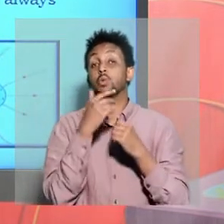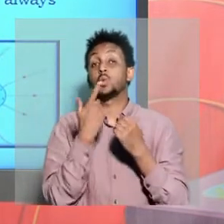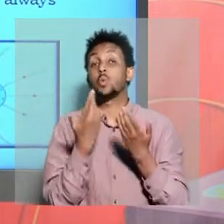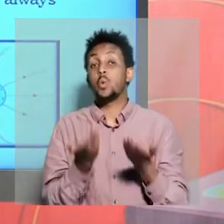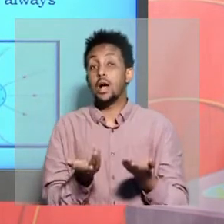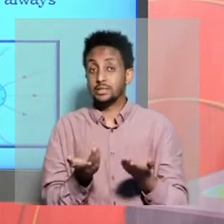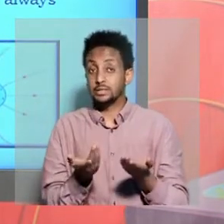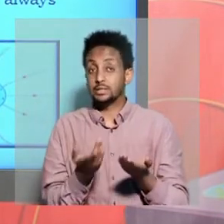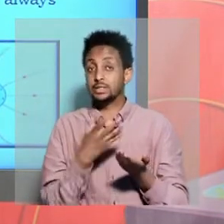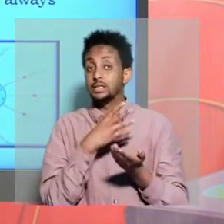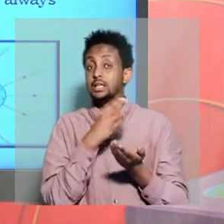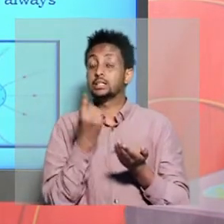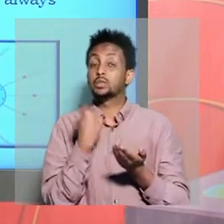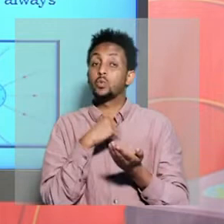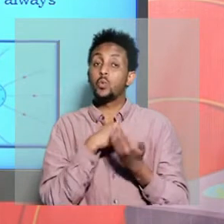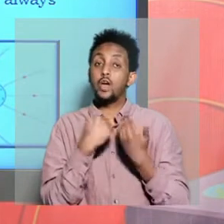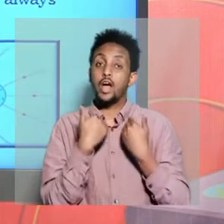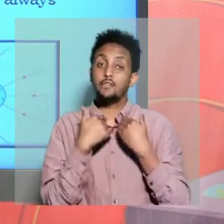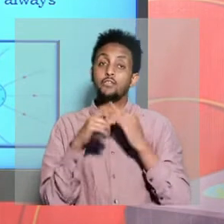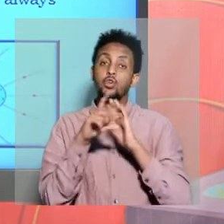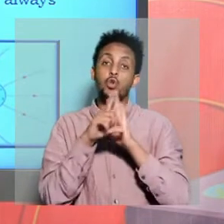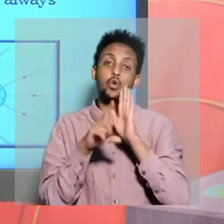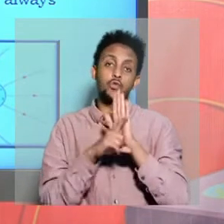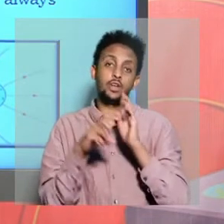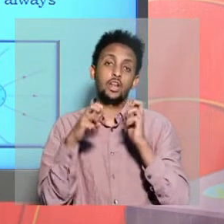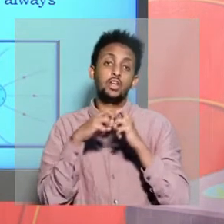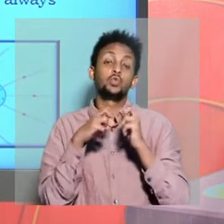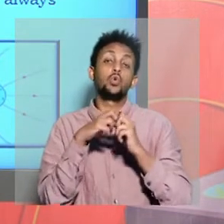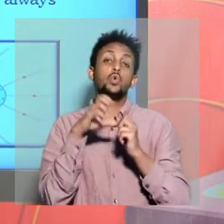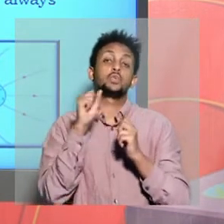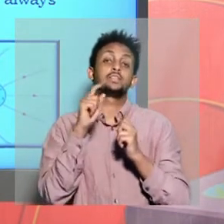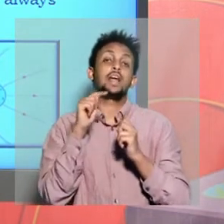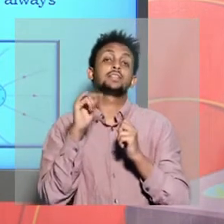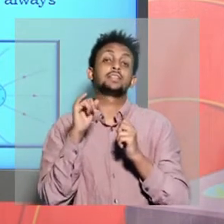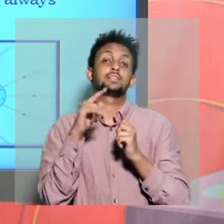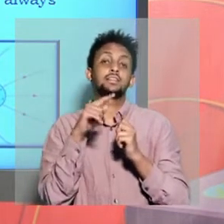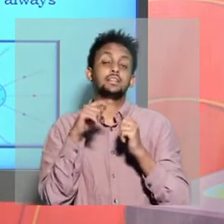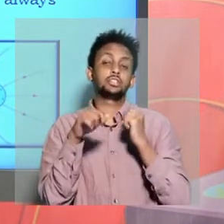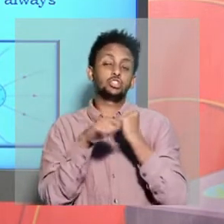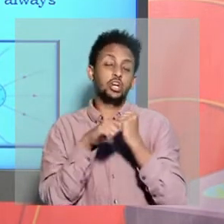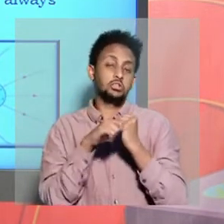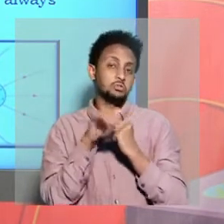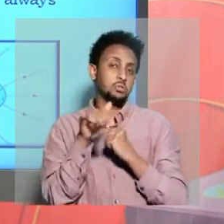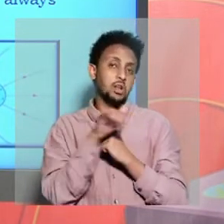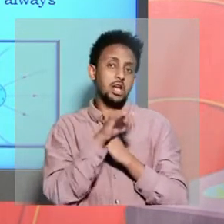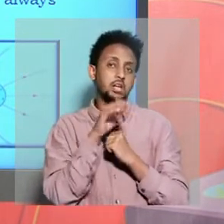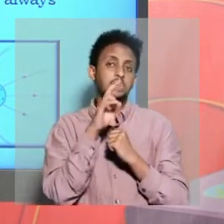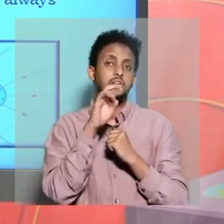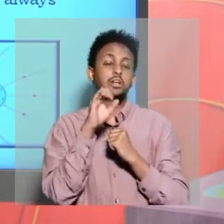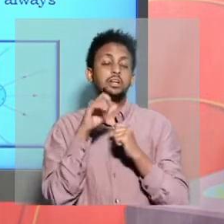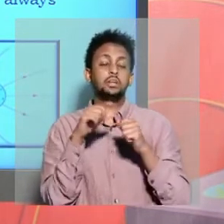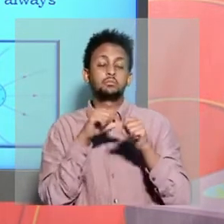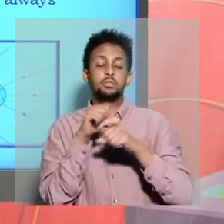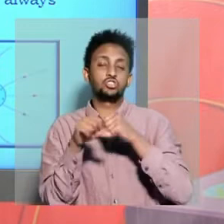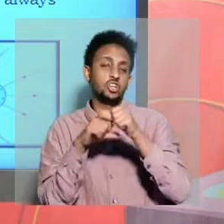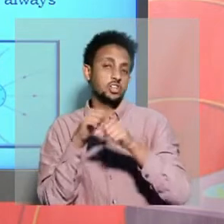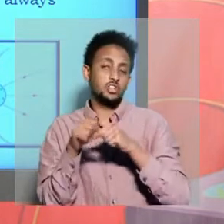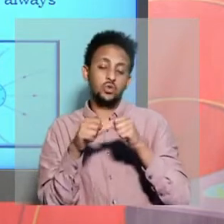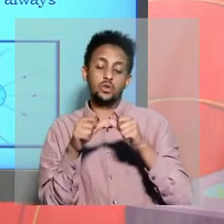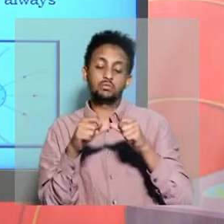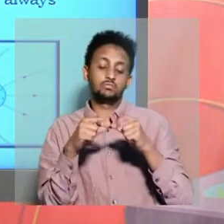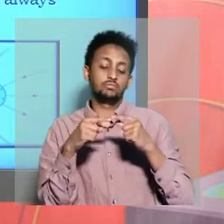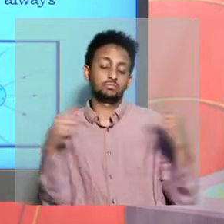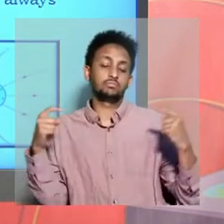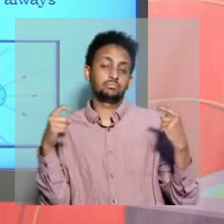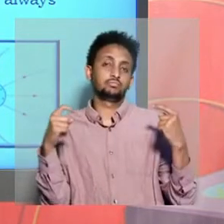says. And we have law of electrostatics, and it says that like charges repel each other, whereas unlike charges attract